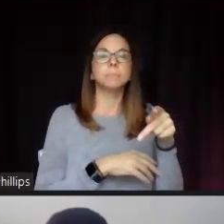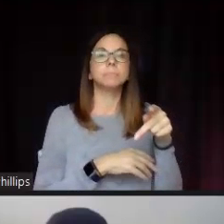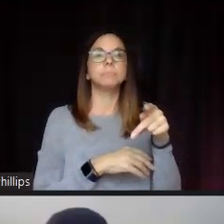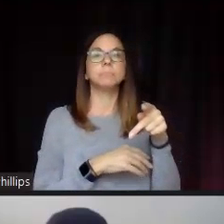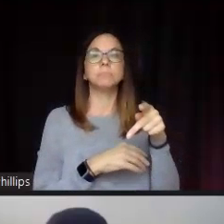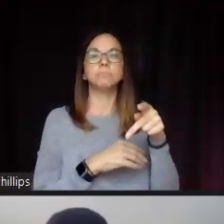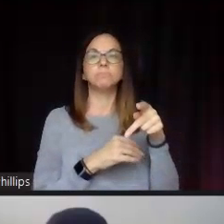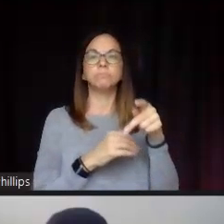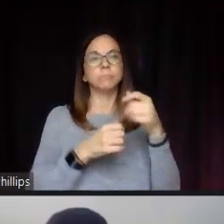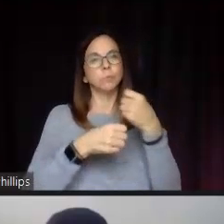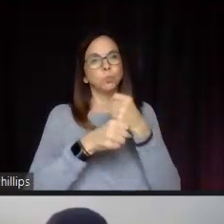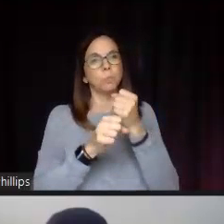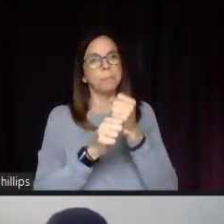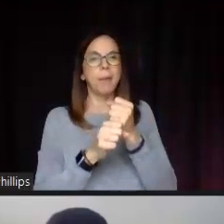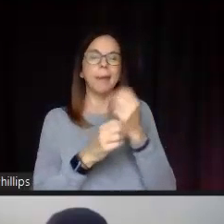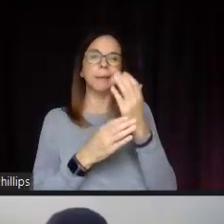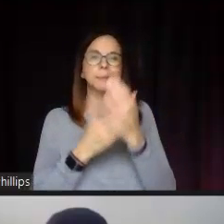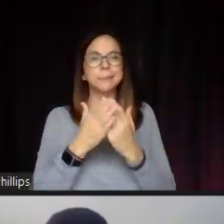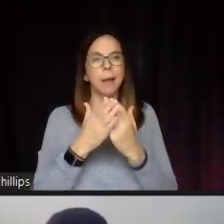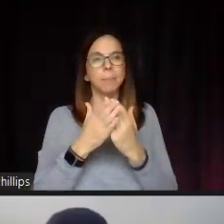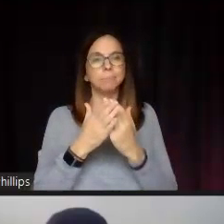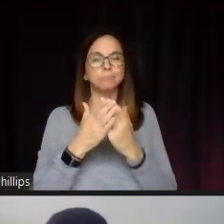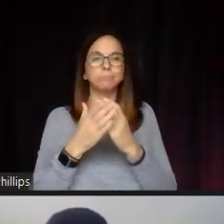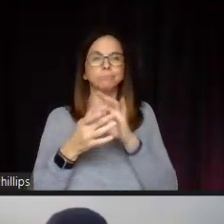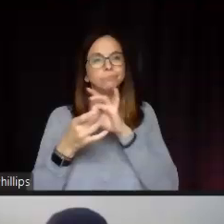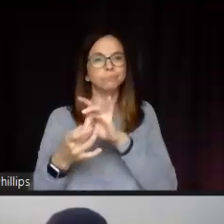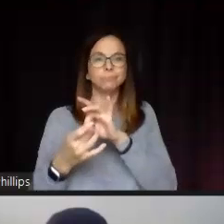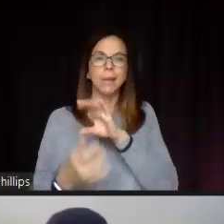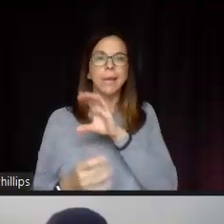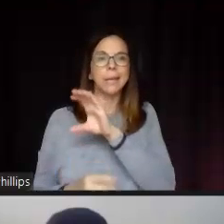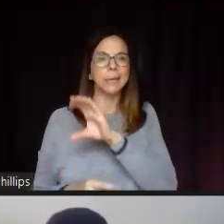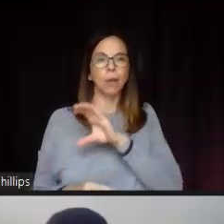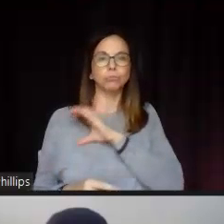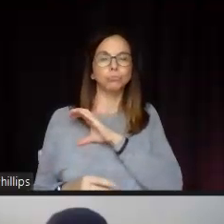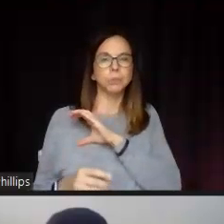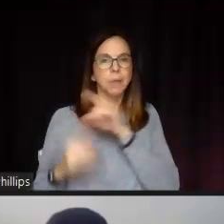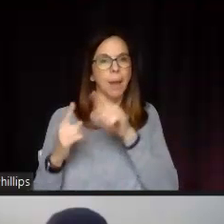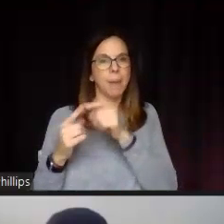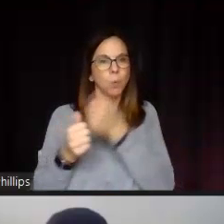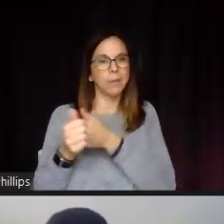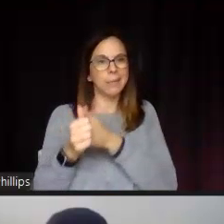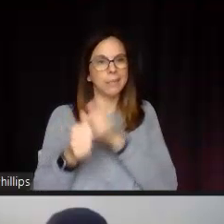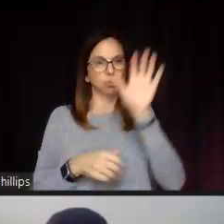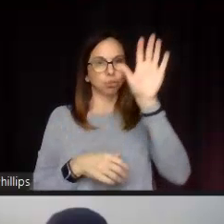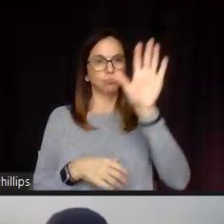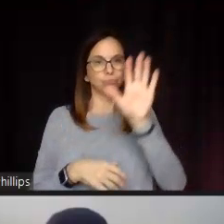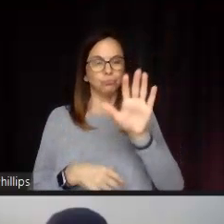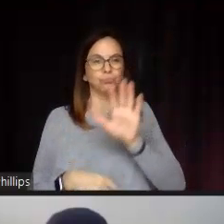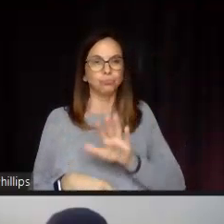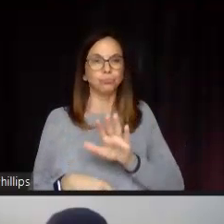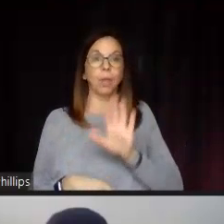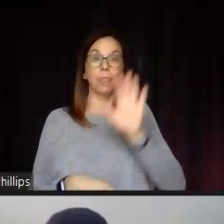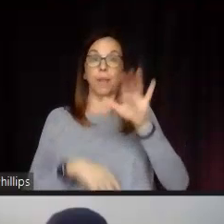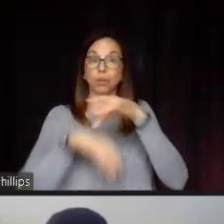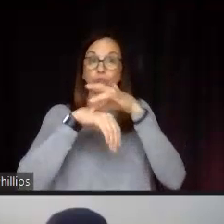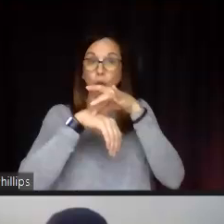to make some characteristics about each of the regions. We looked at their geography